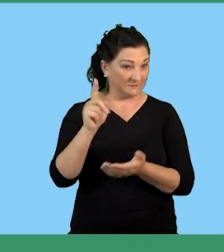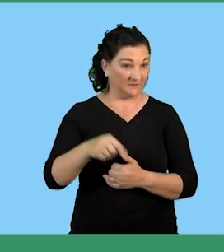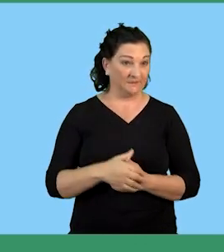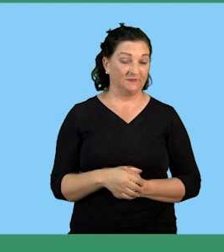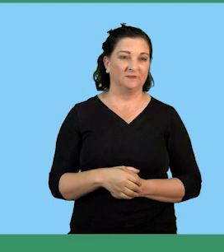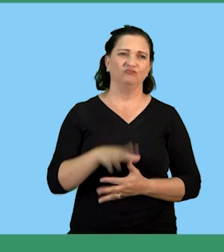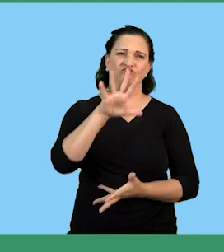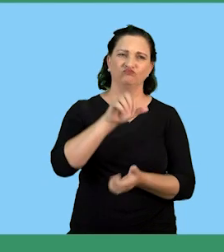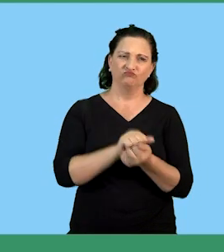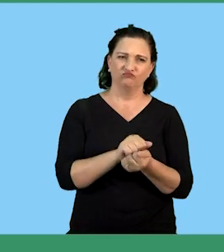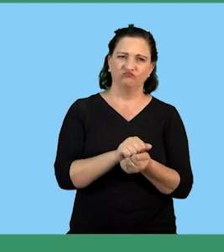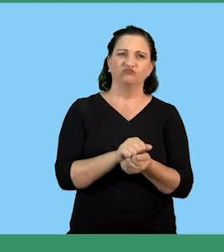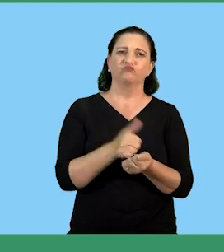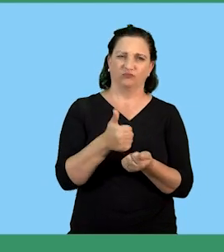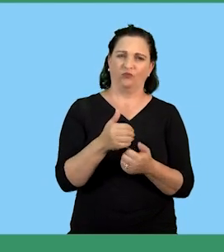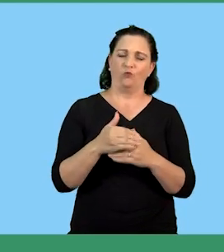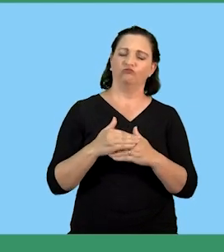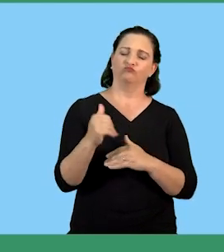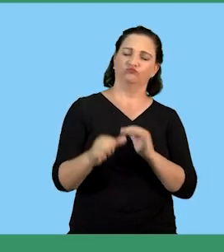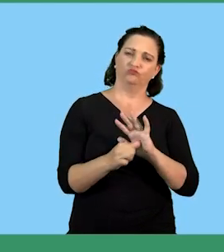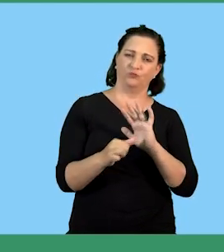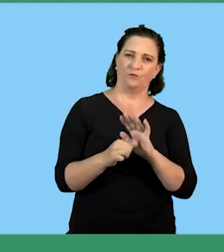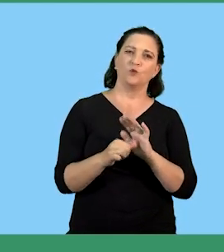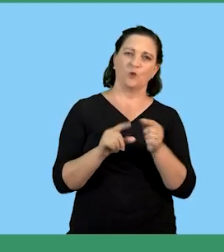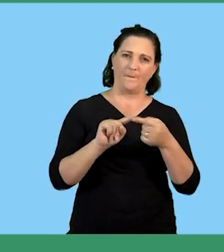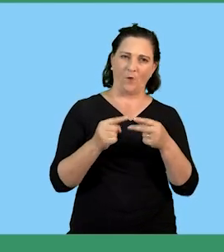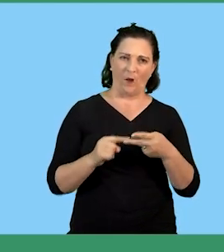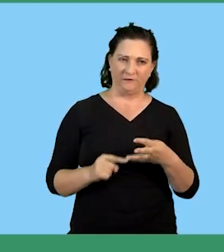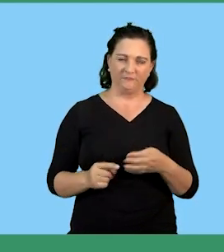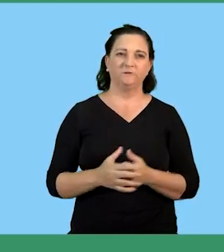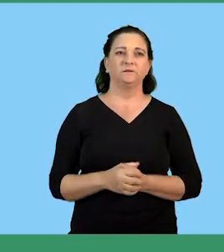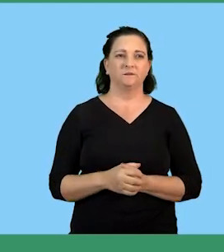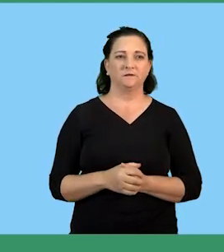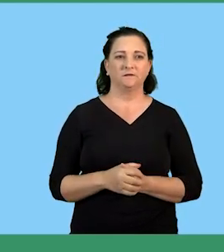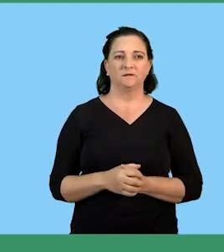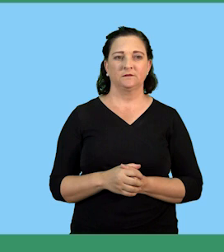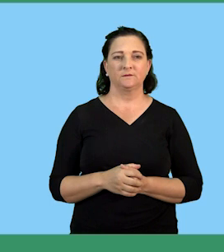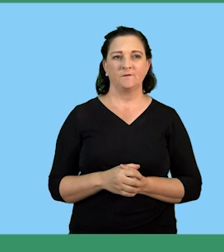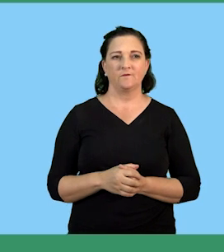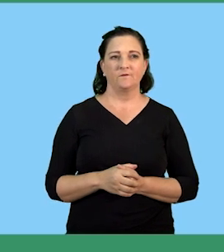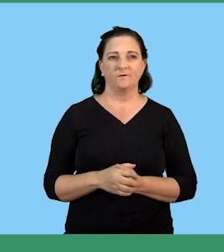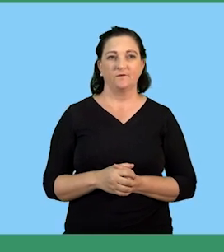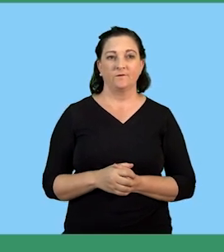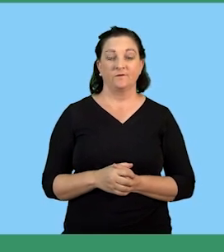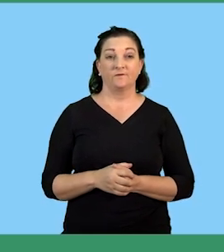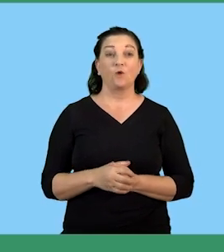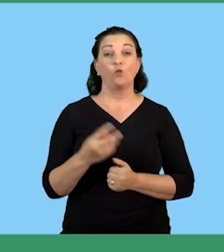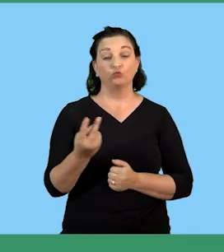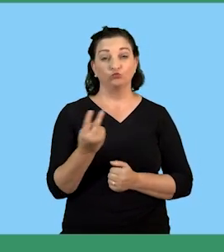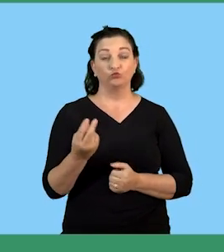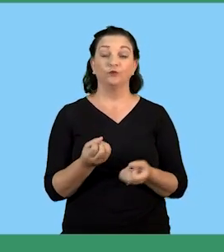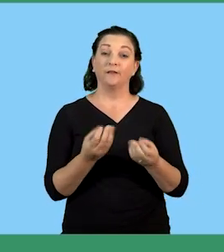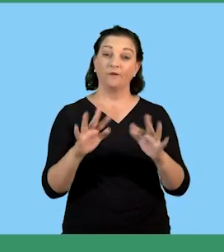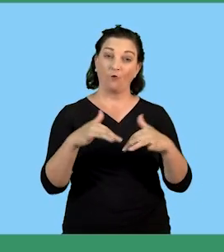this contains summary of most important points, or contains summary of the most important points. It